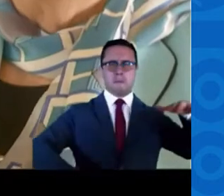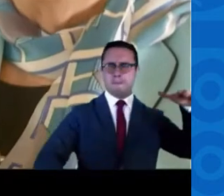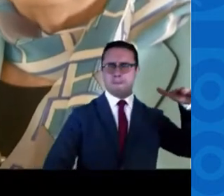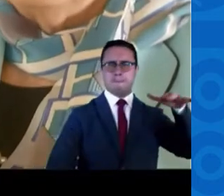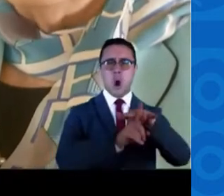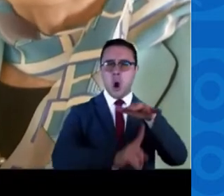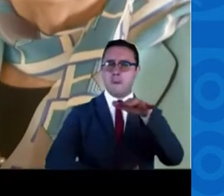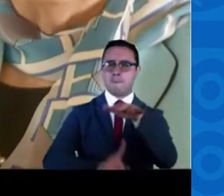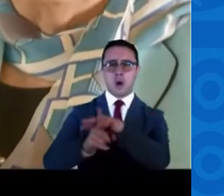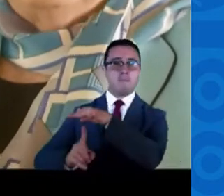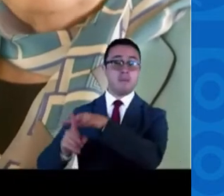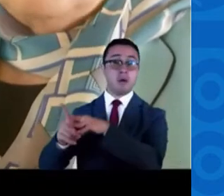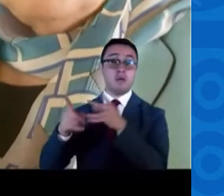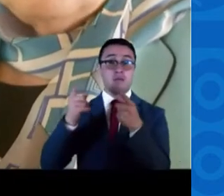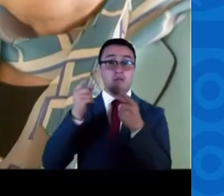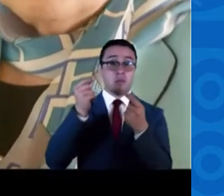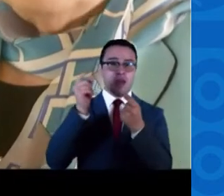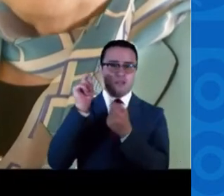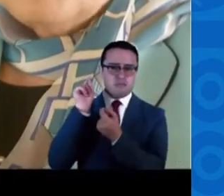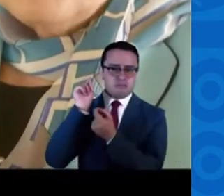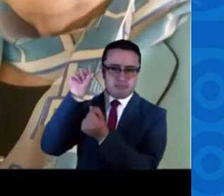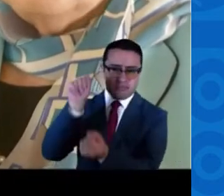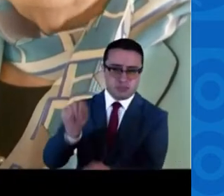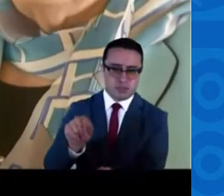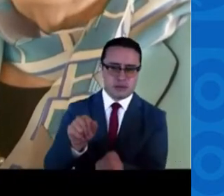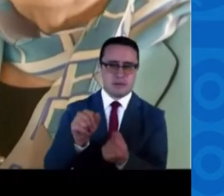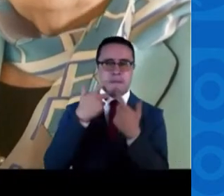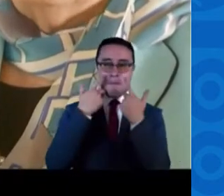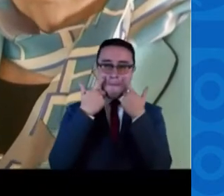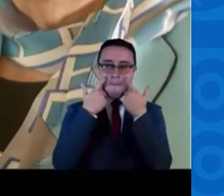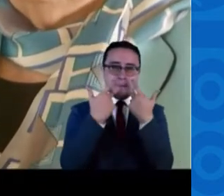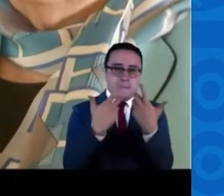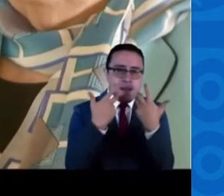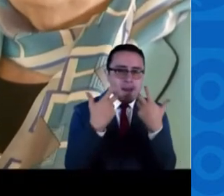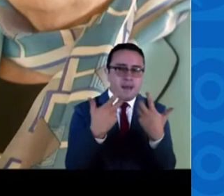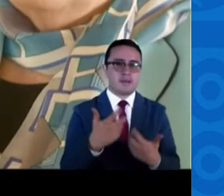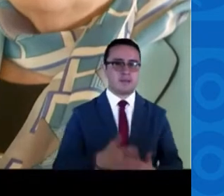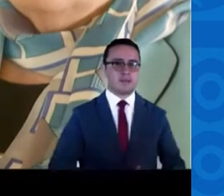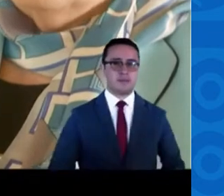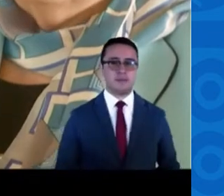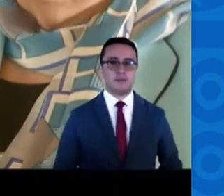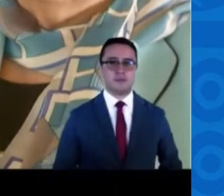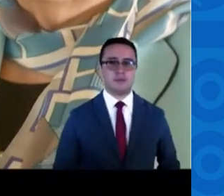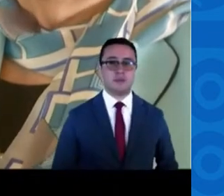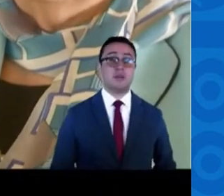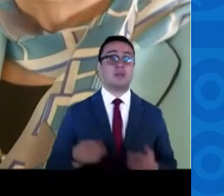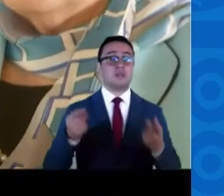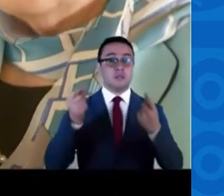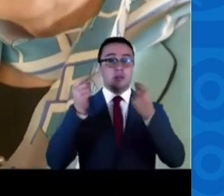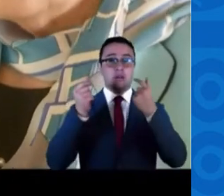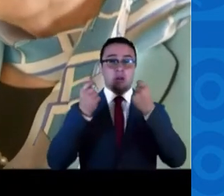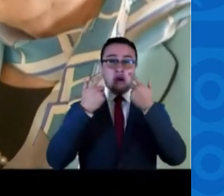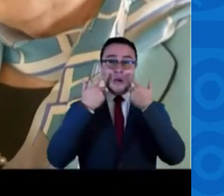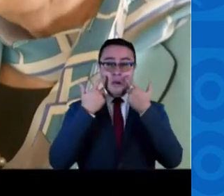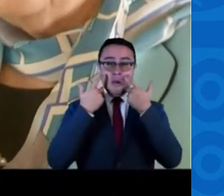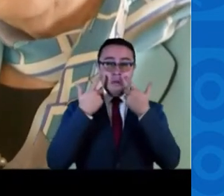2,300 natural disasters, and the costs for the recovery are